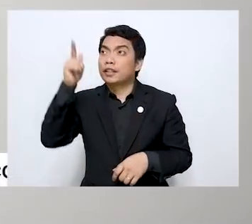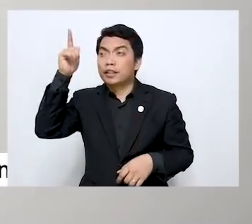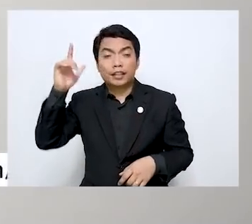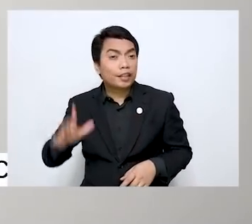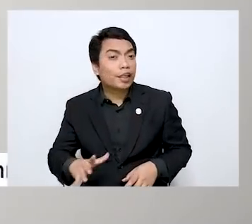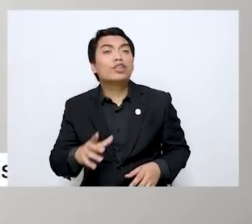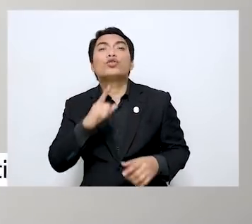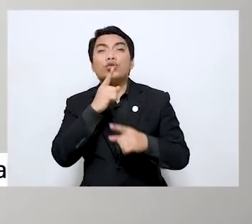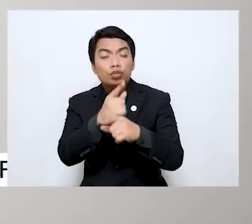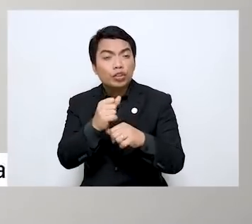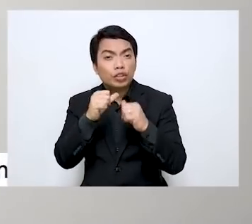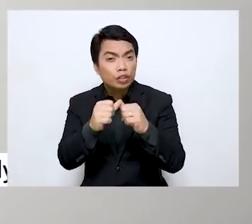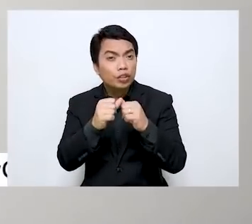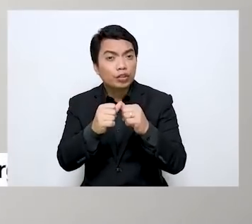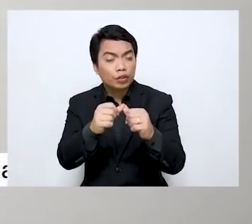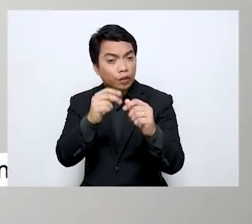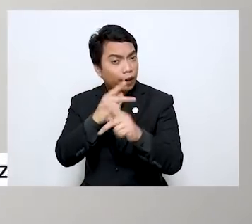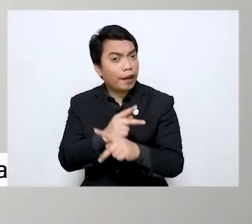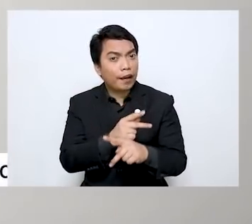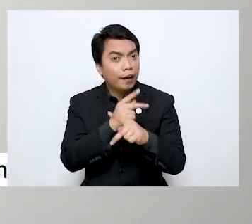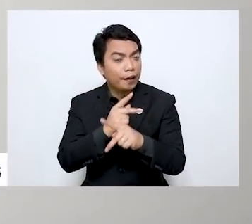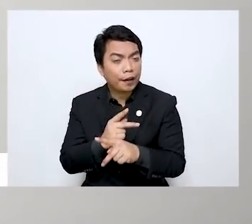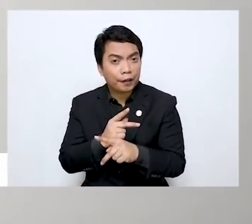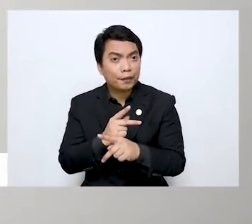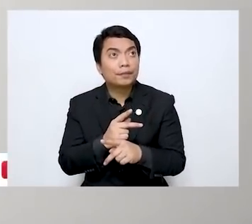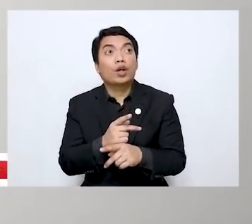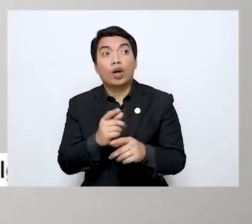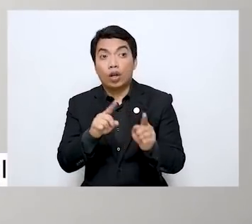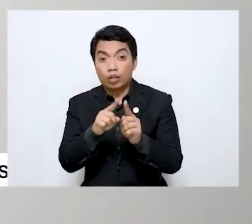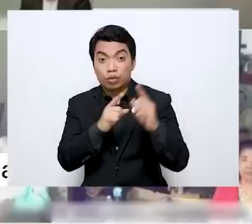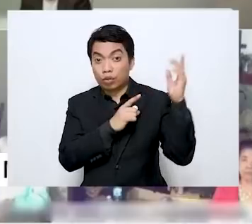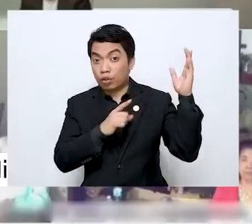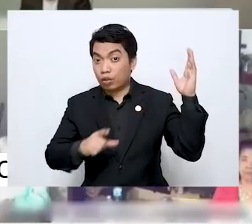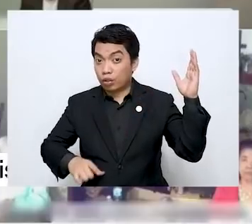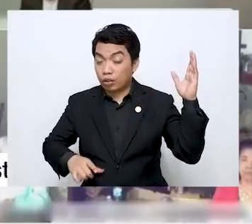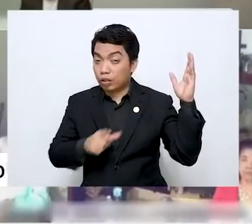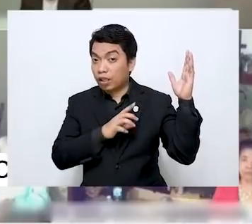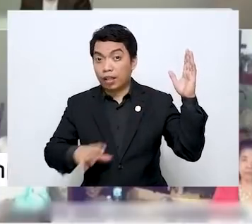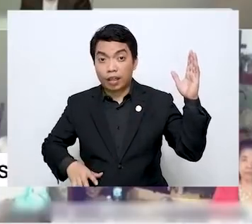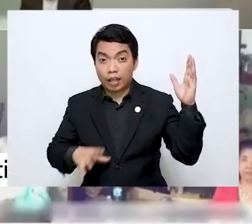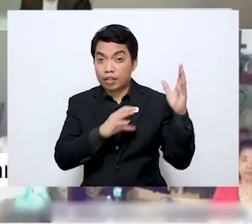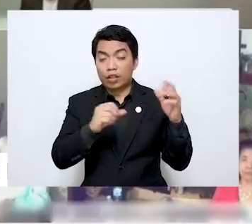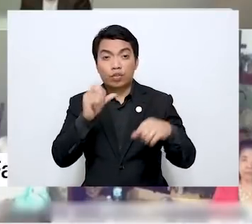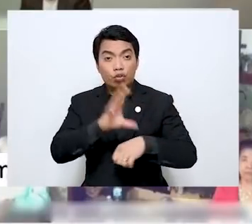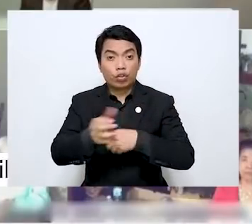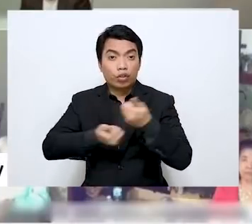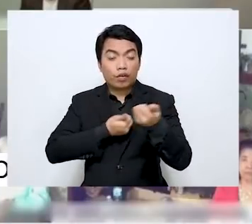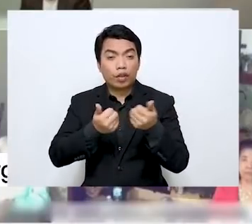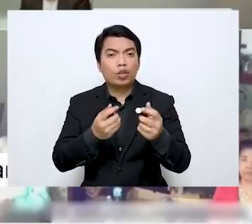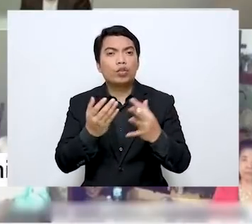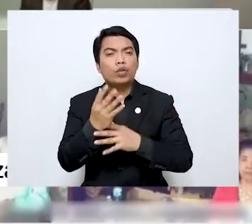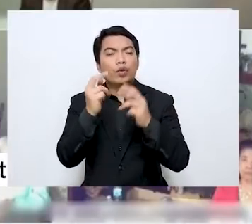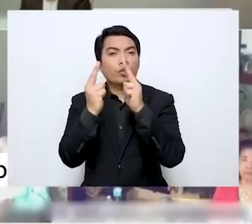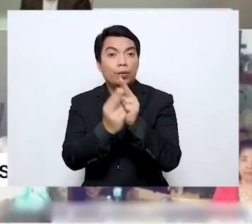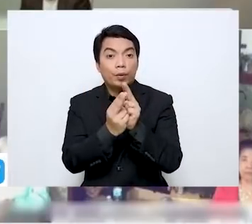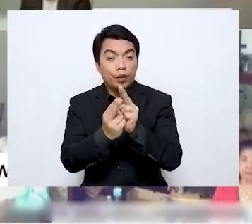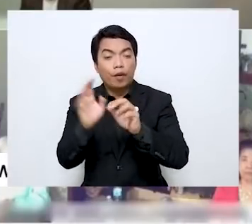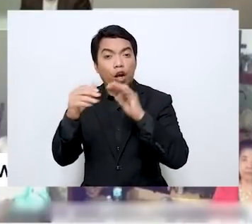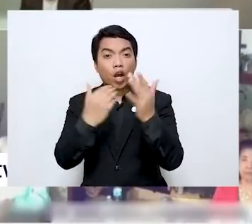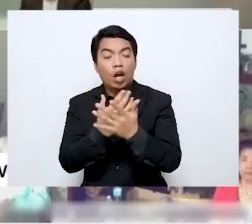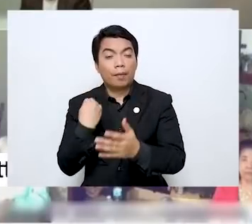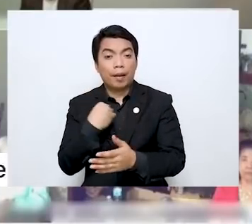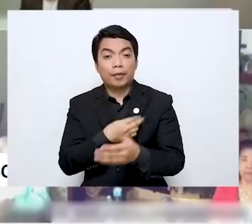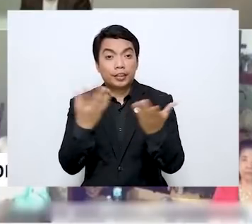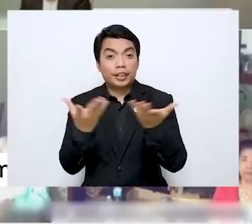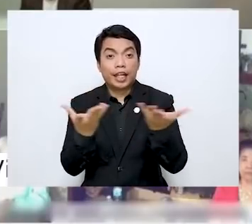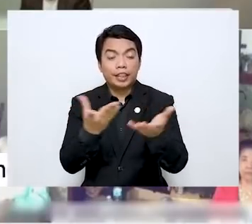Almighty Father, by our Lord Jesus Christ and the church administration through the unity of all the brethren in this